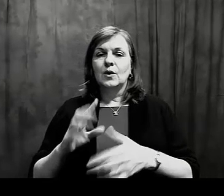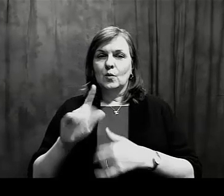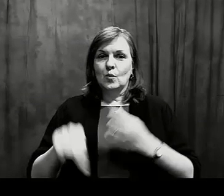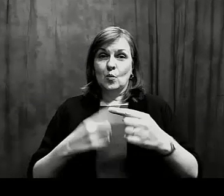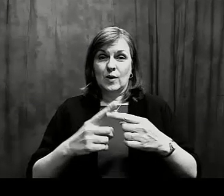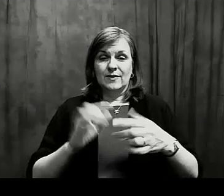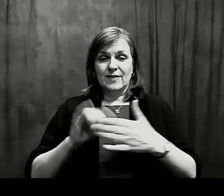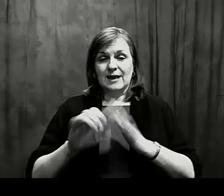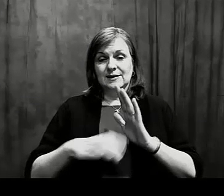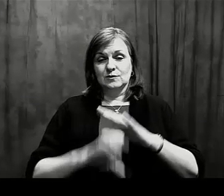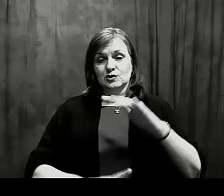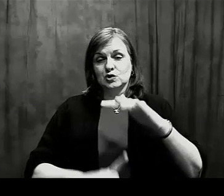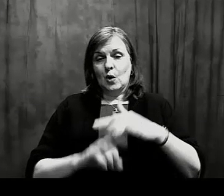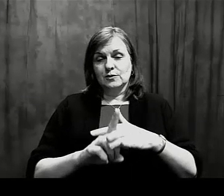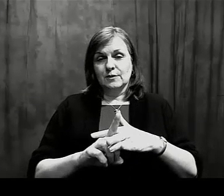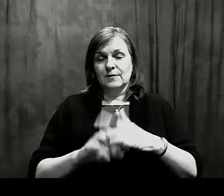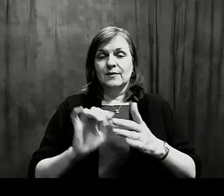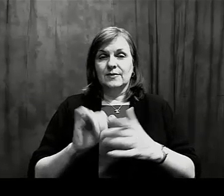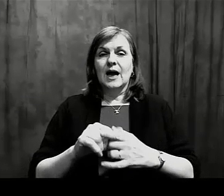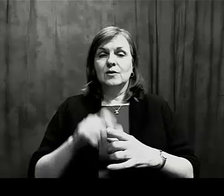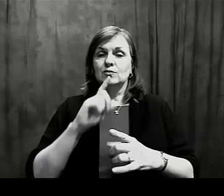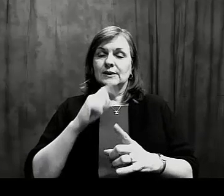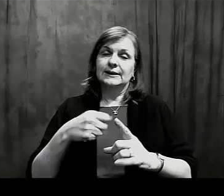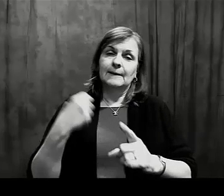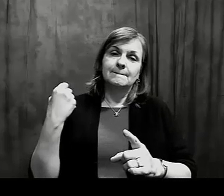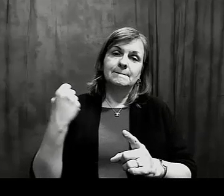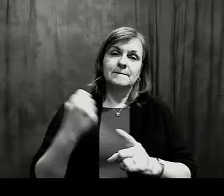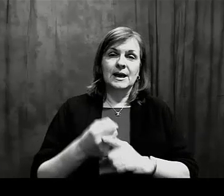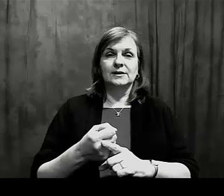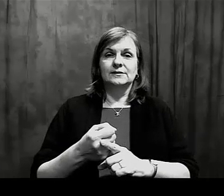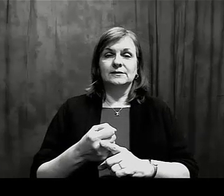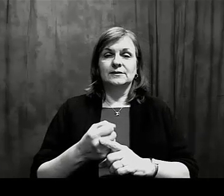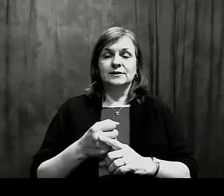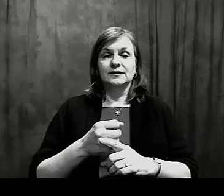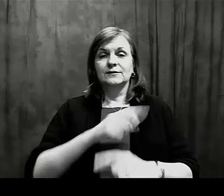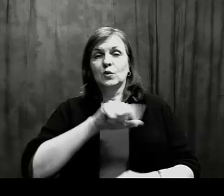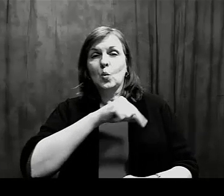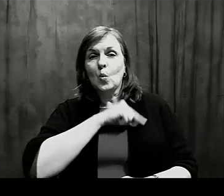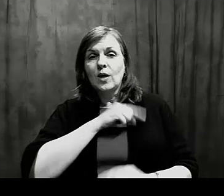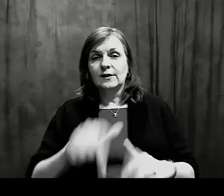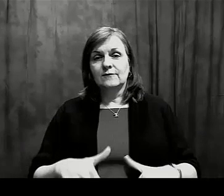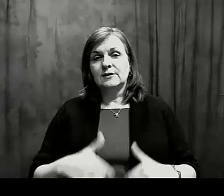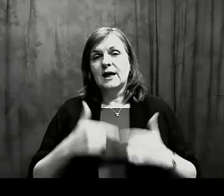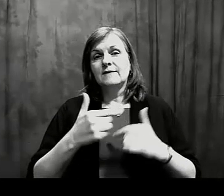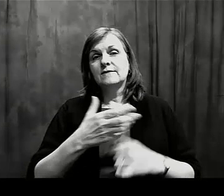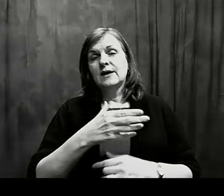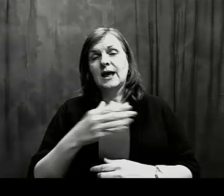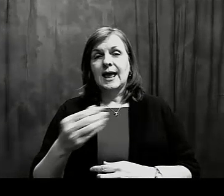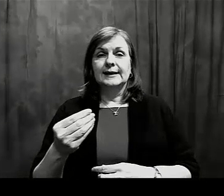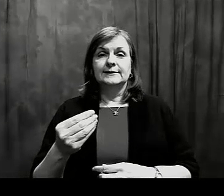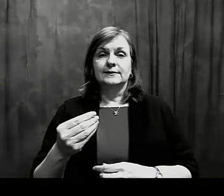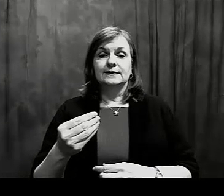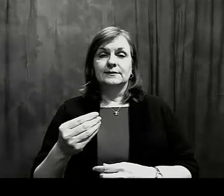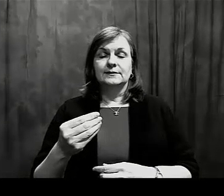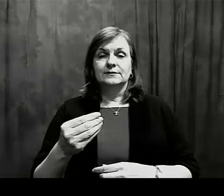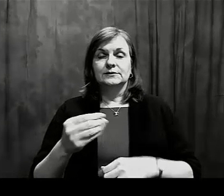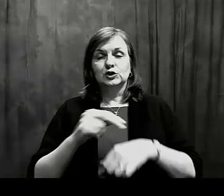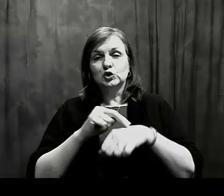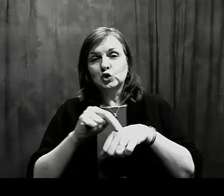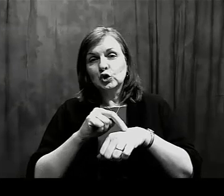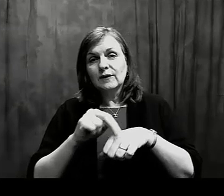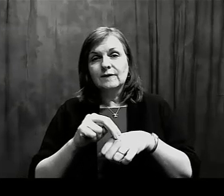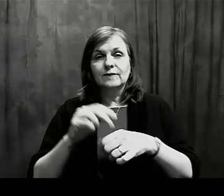it shows, has all kinds of considerations for what is going on as far as quality of